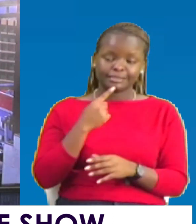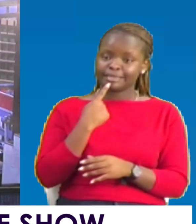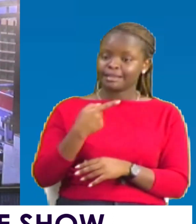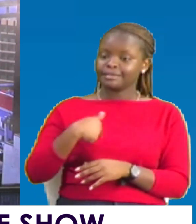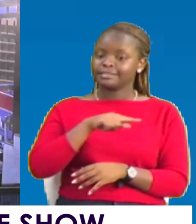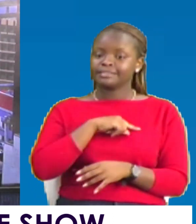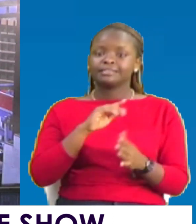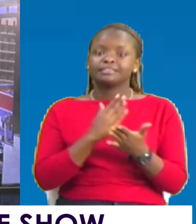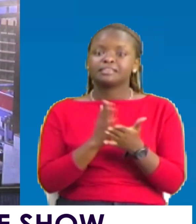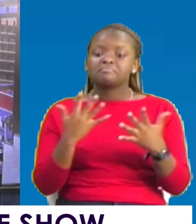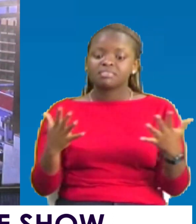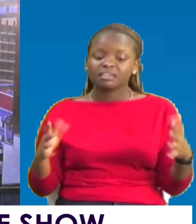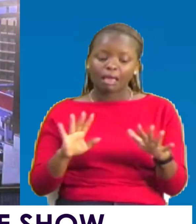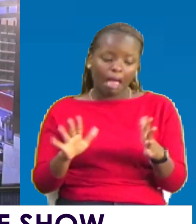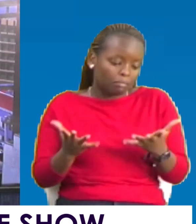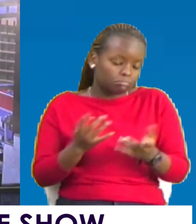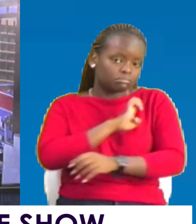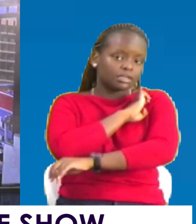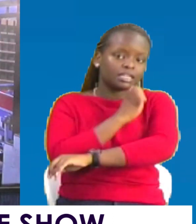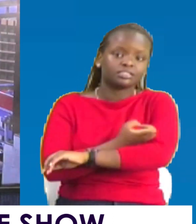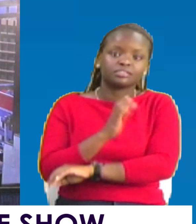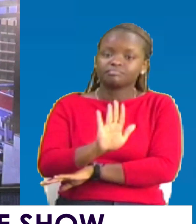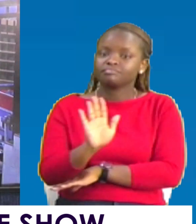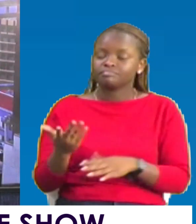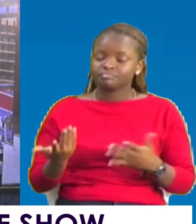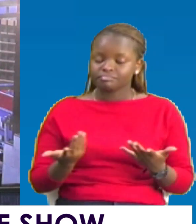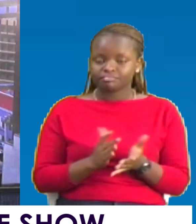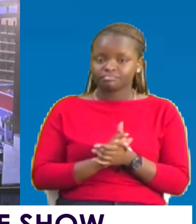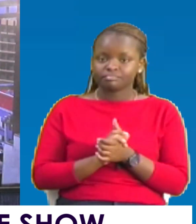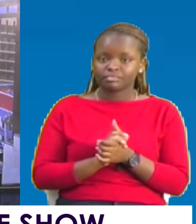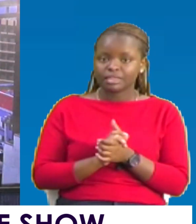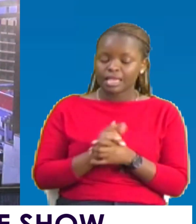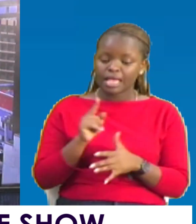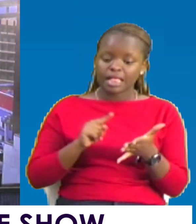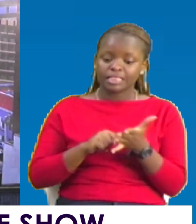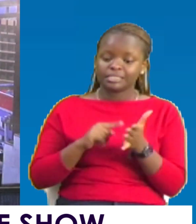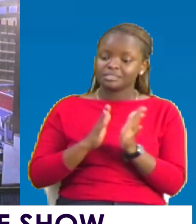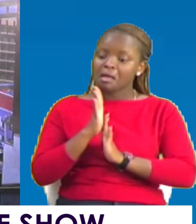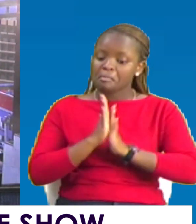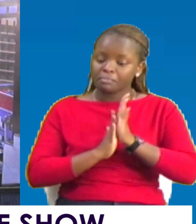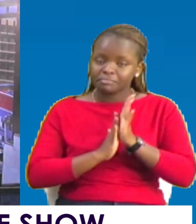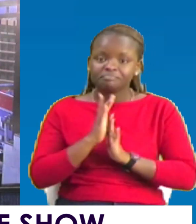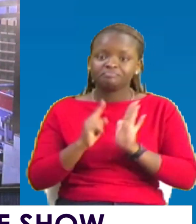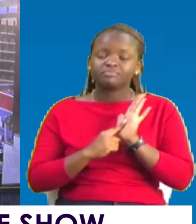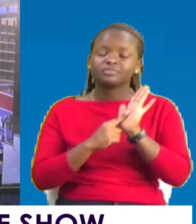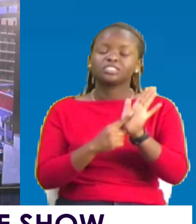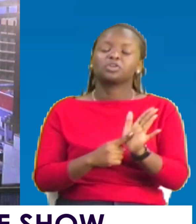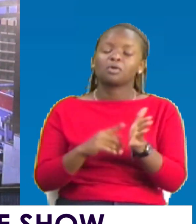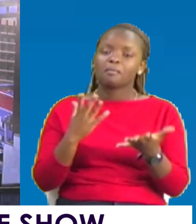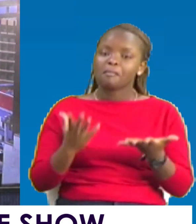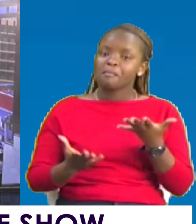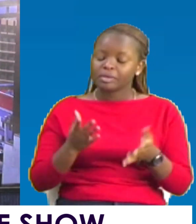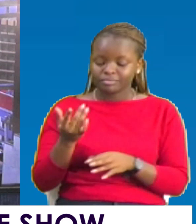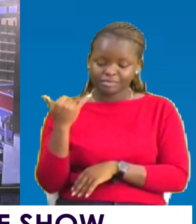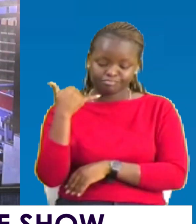about how you're energizing on this one motivational show. Just in case you give a